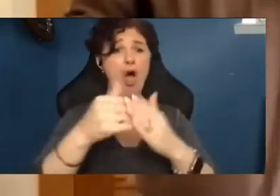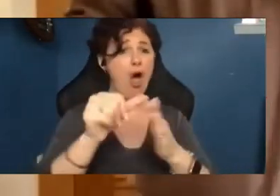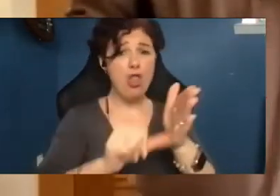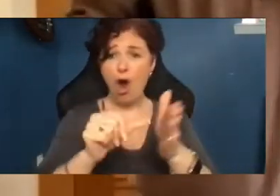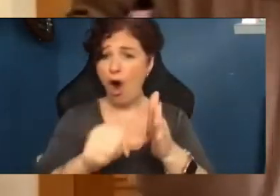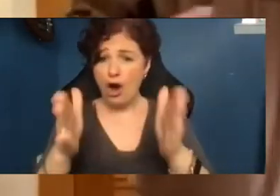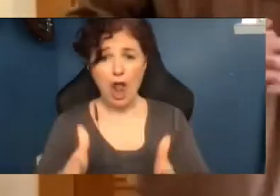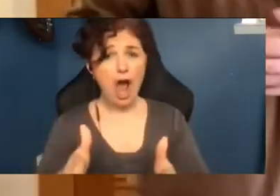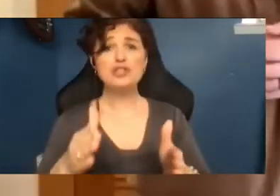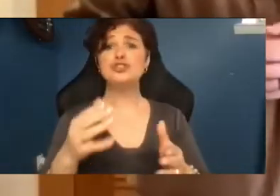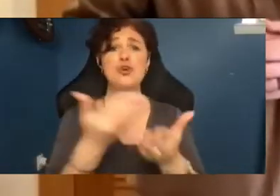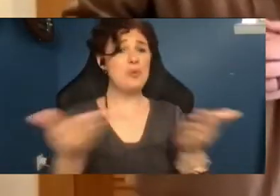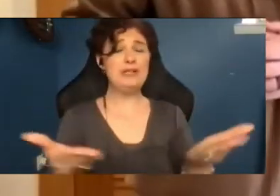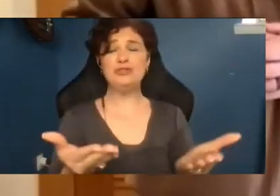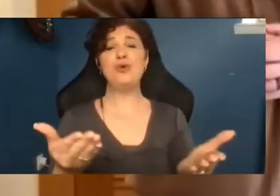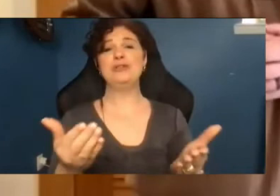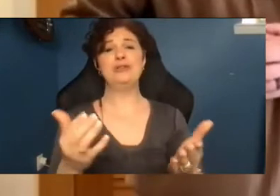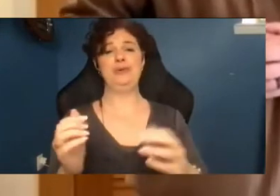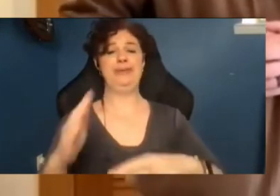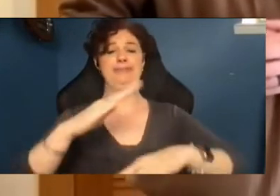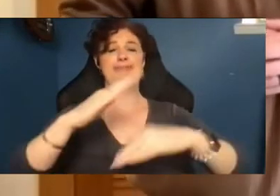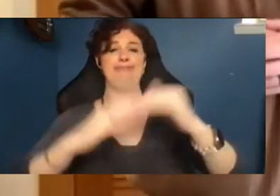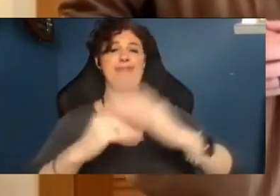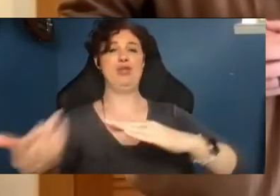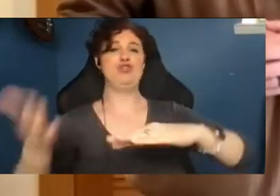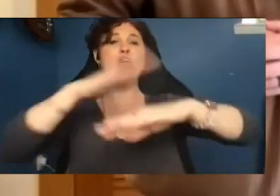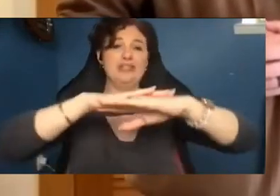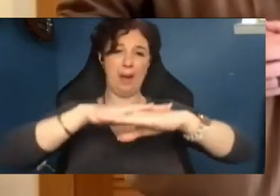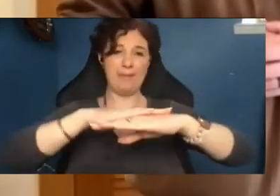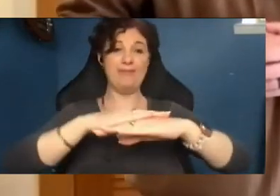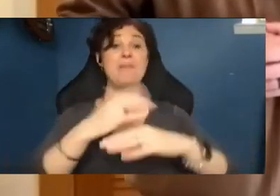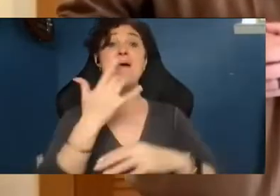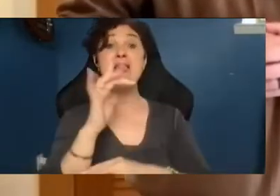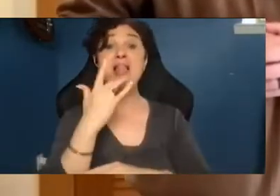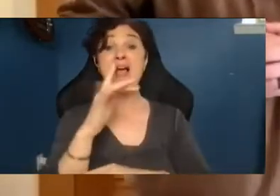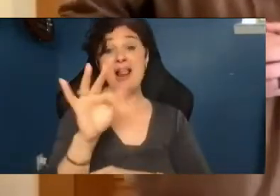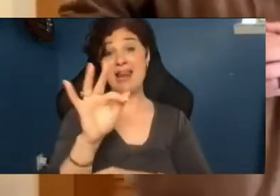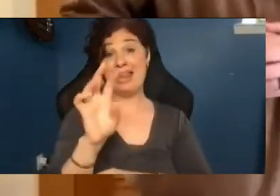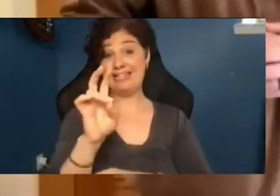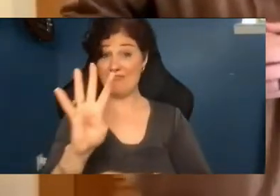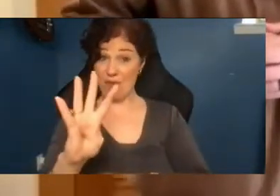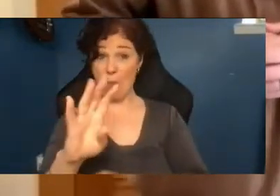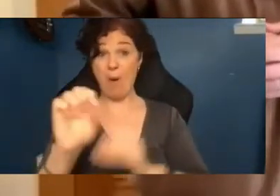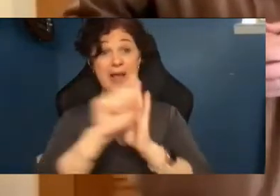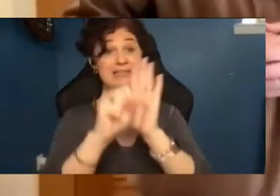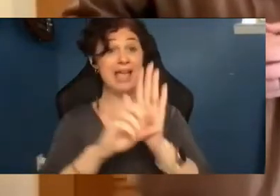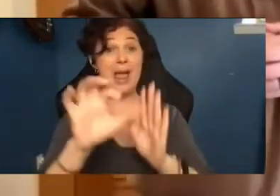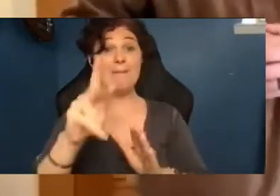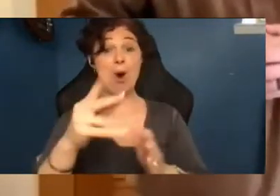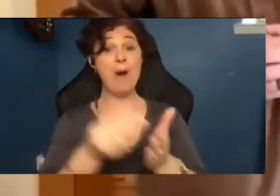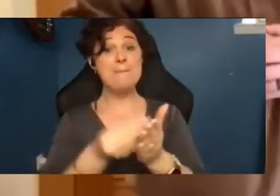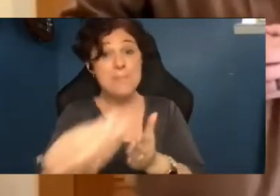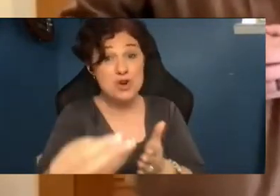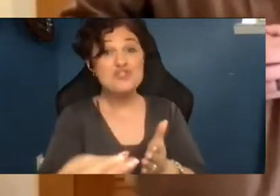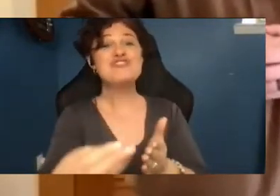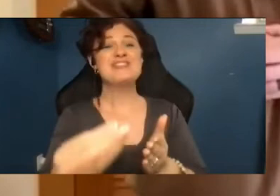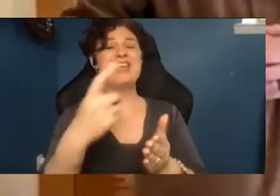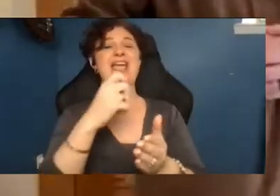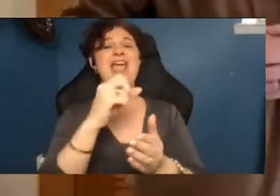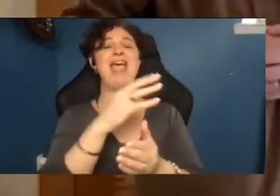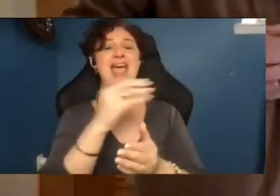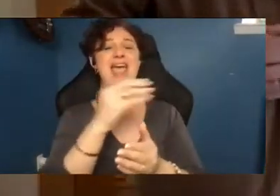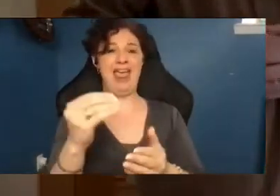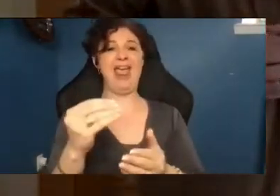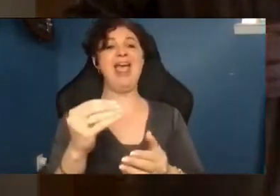and paleontologic resources would have been built over. Luckily, in 1974, State Parks is able to purchase the park, and we have been in